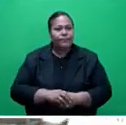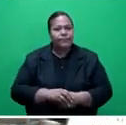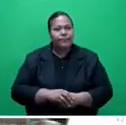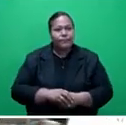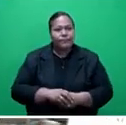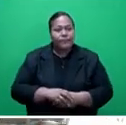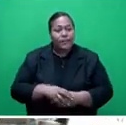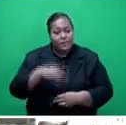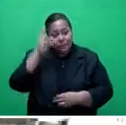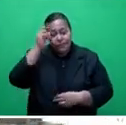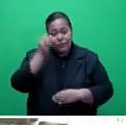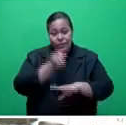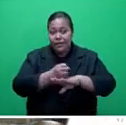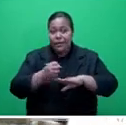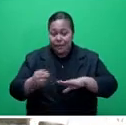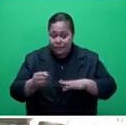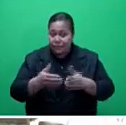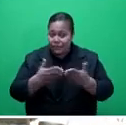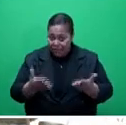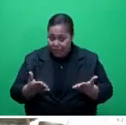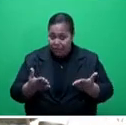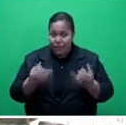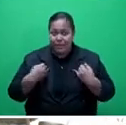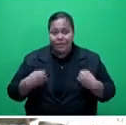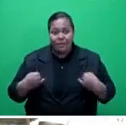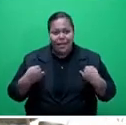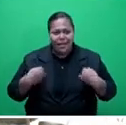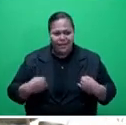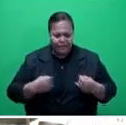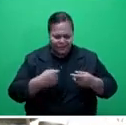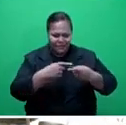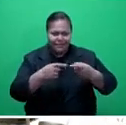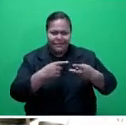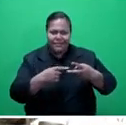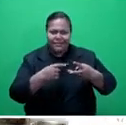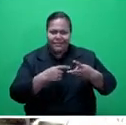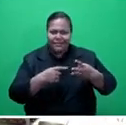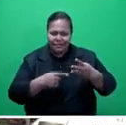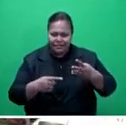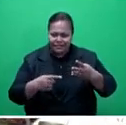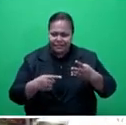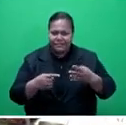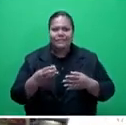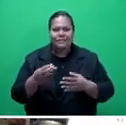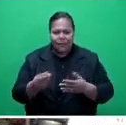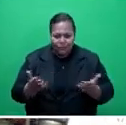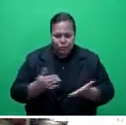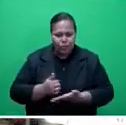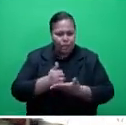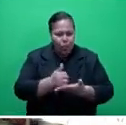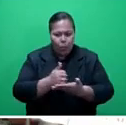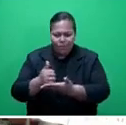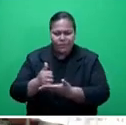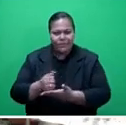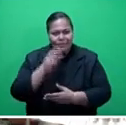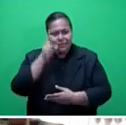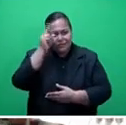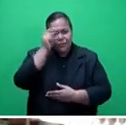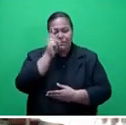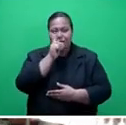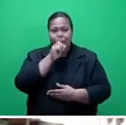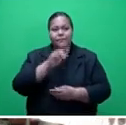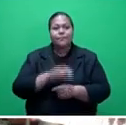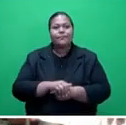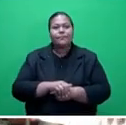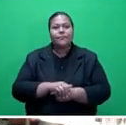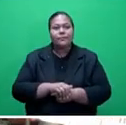Fijian government has implemented a number of measures and economic stimulus packages to support Fijians. This was by